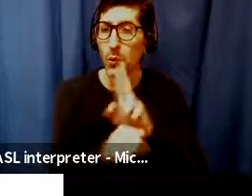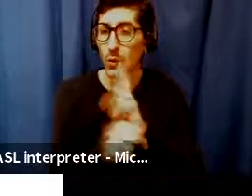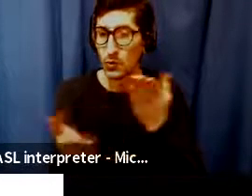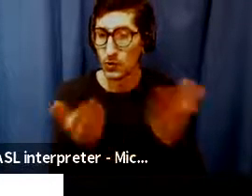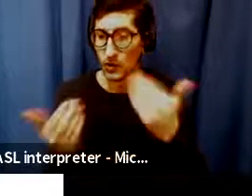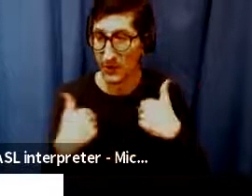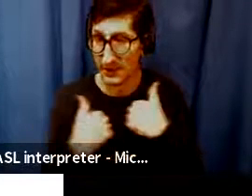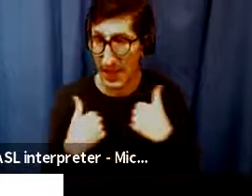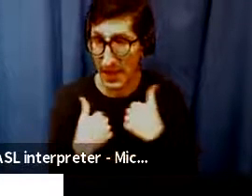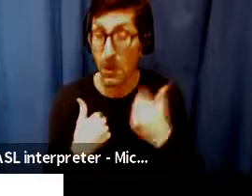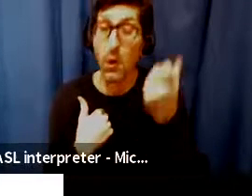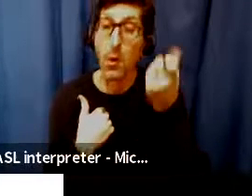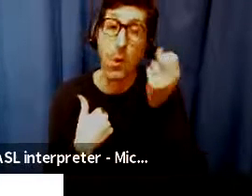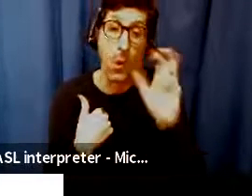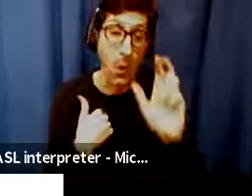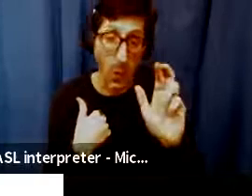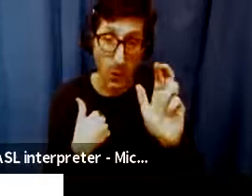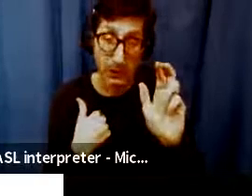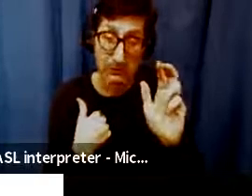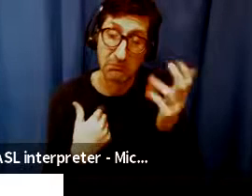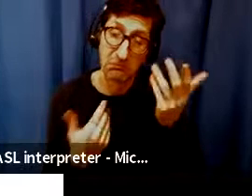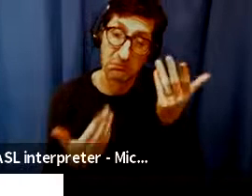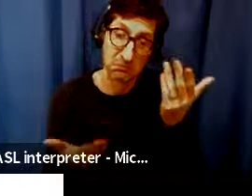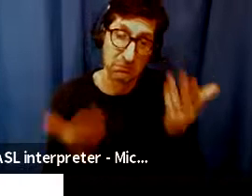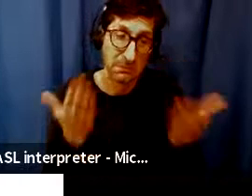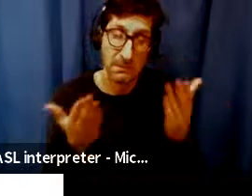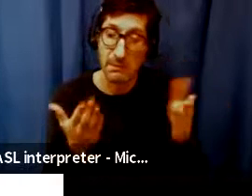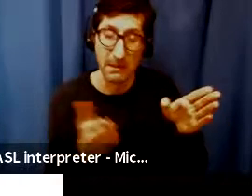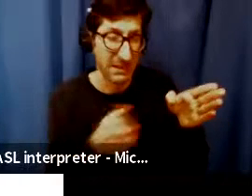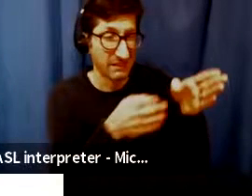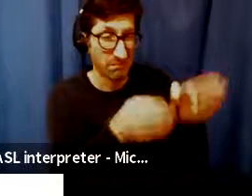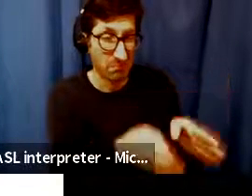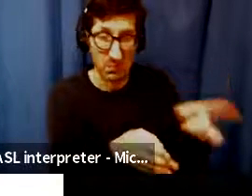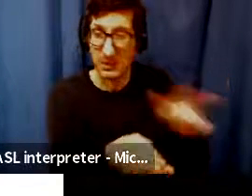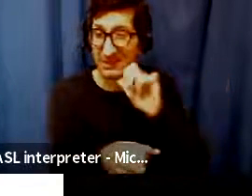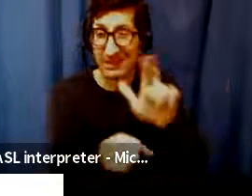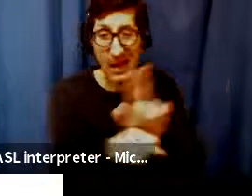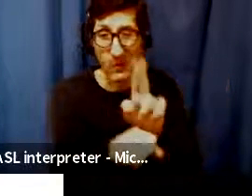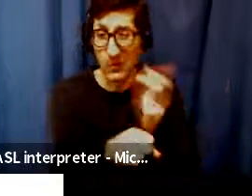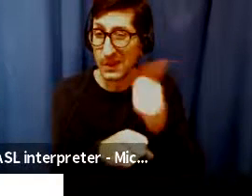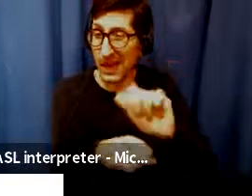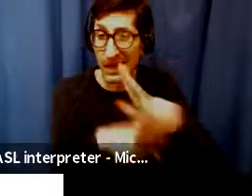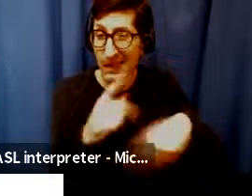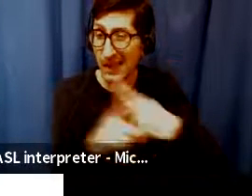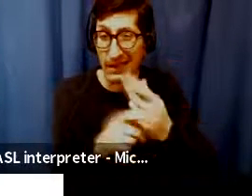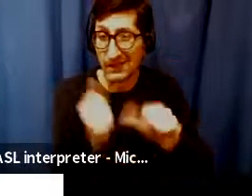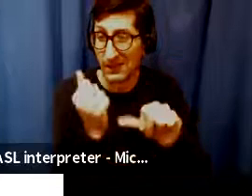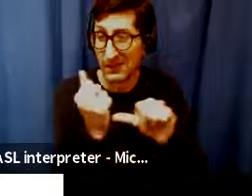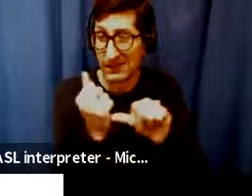or they may not use um, any assistive device.